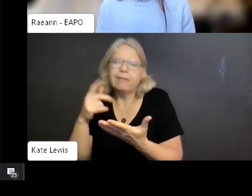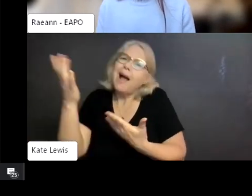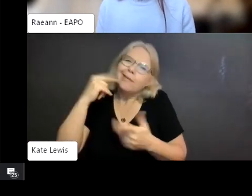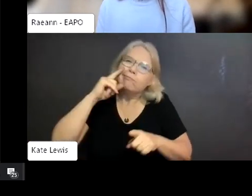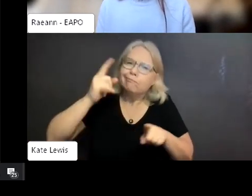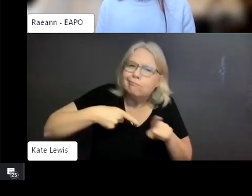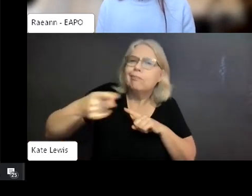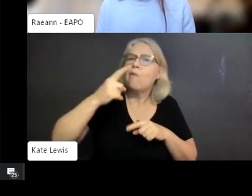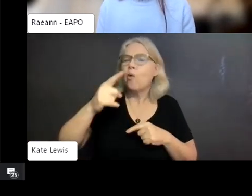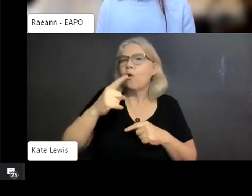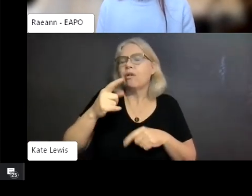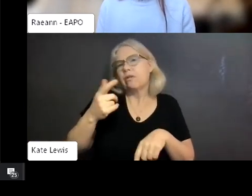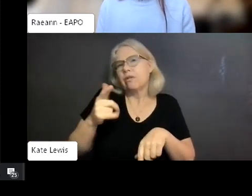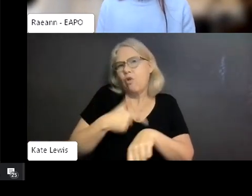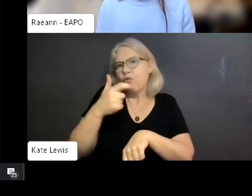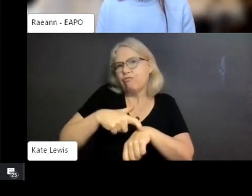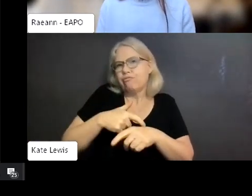sector to find